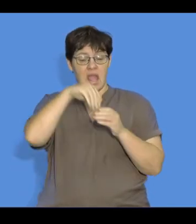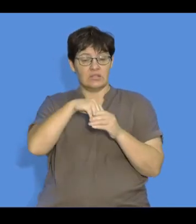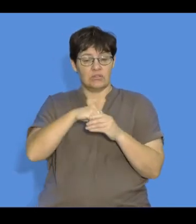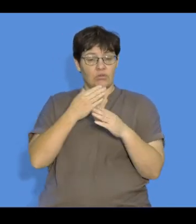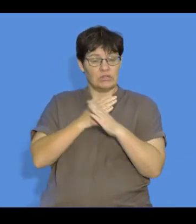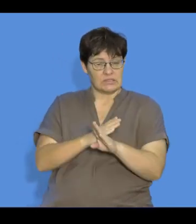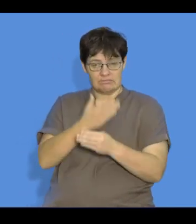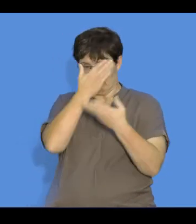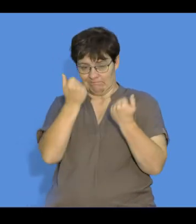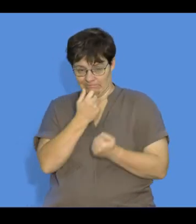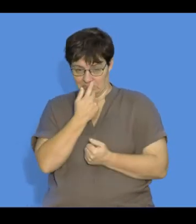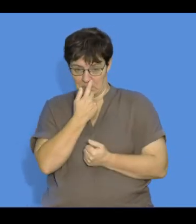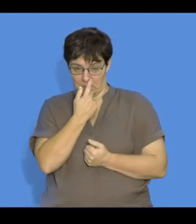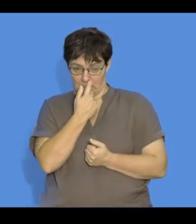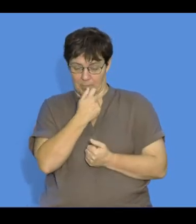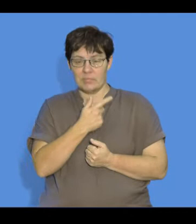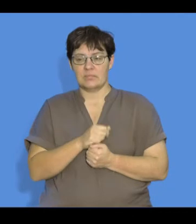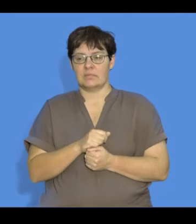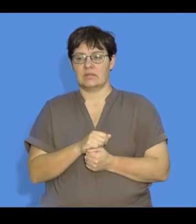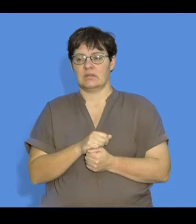right? So the ammeter reading is